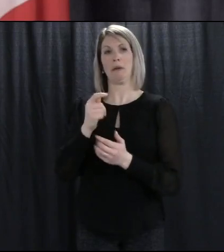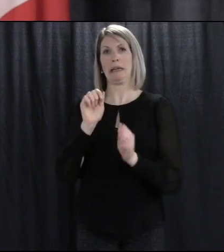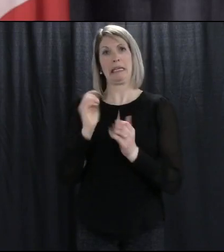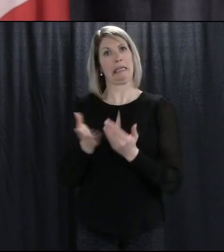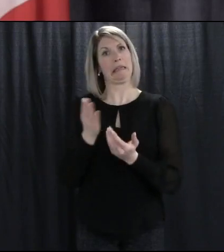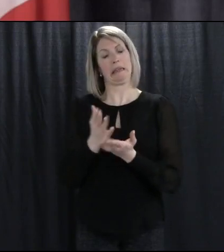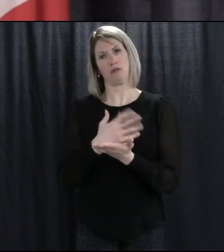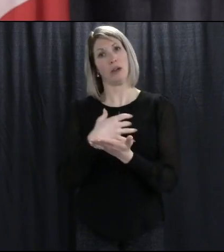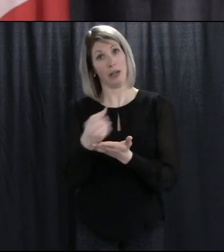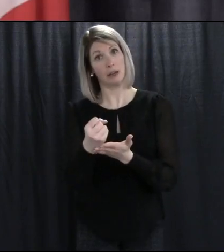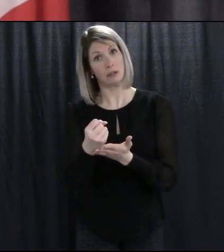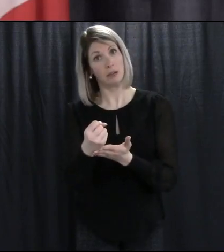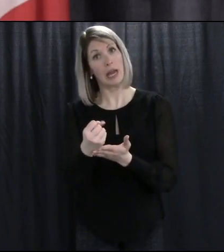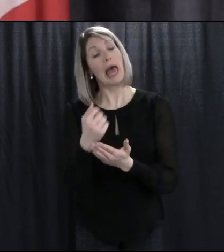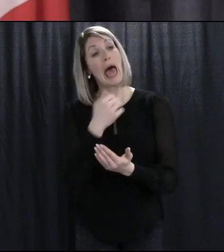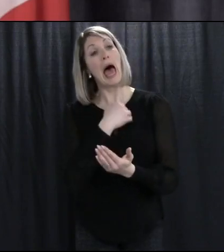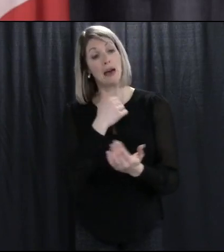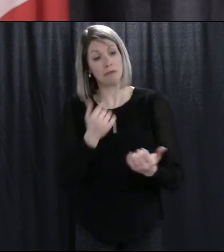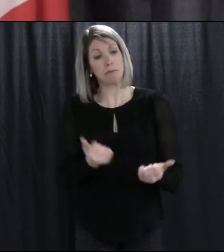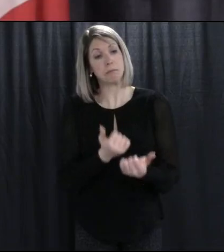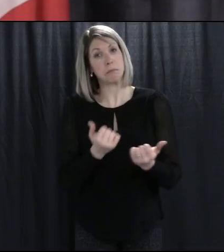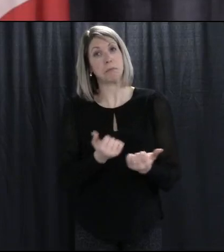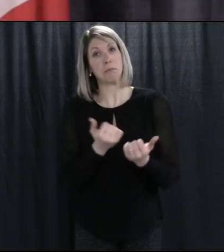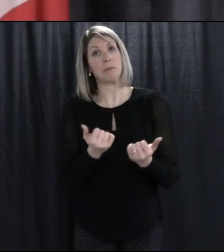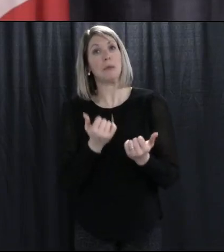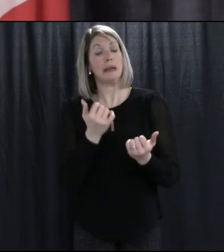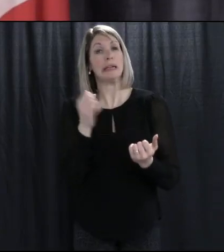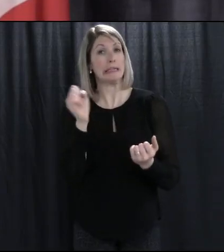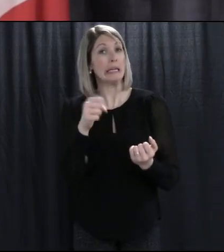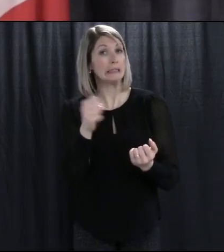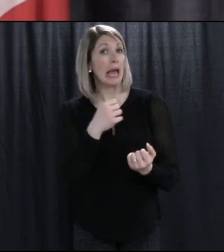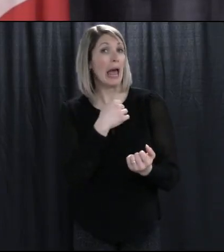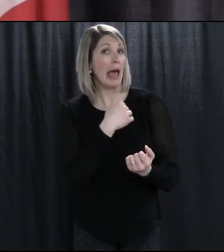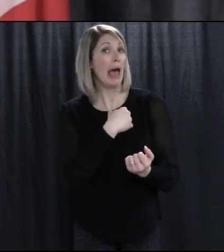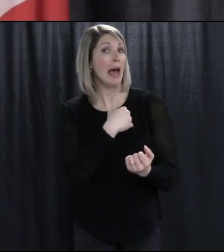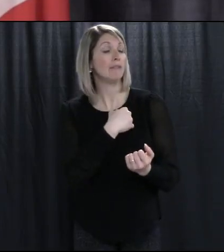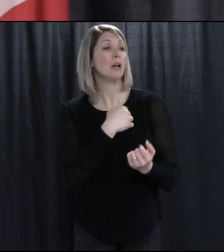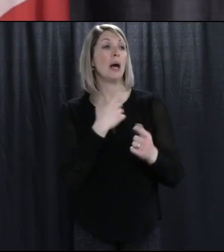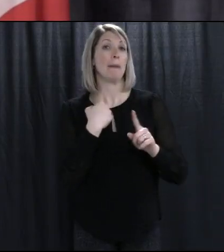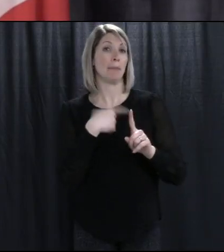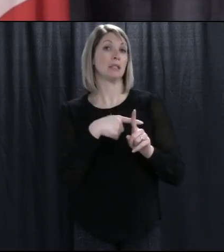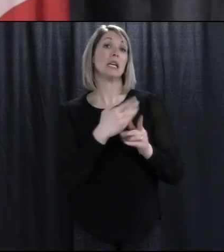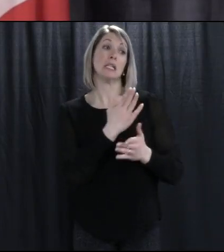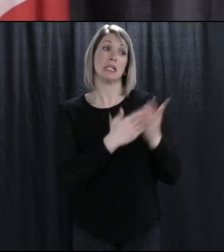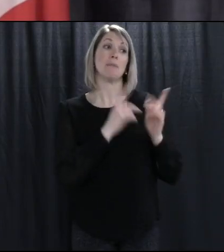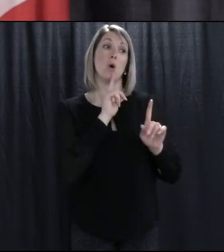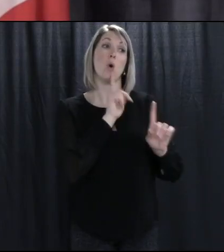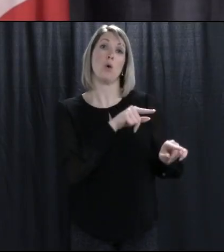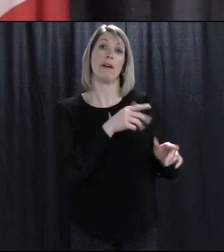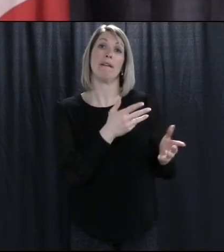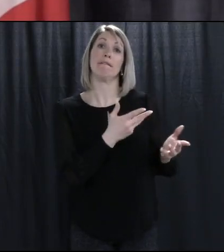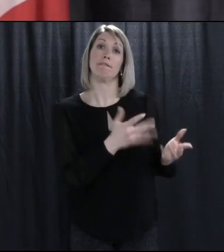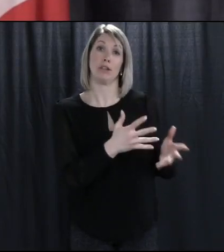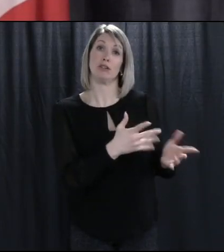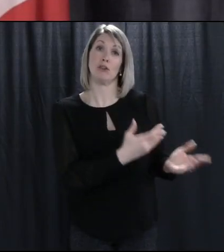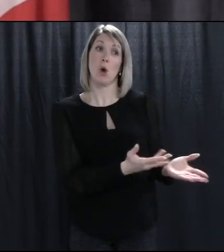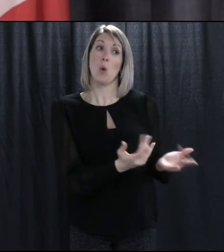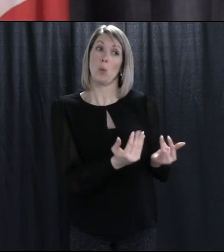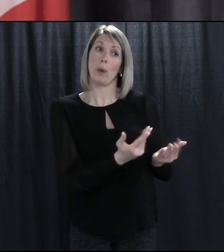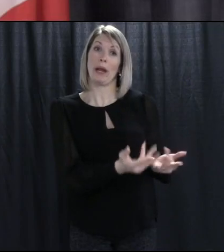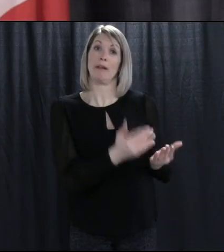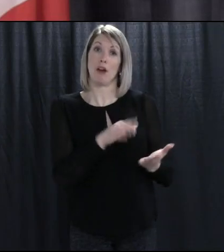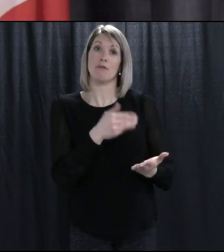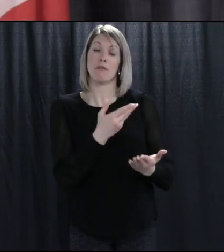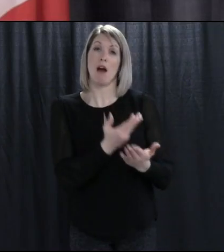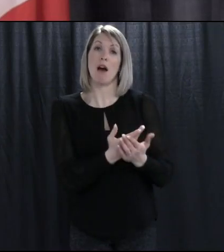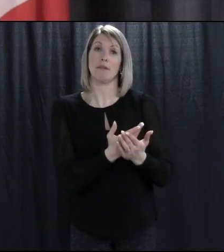do have supplies now in the queue to come, we want to be as judicious as possible to make sure